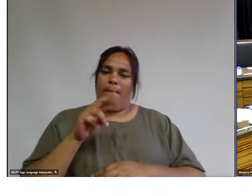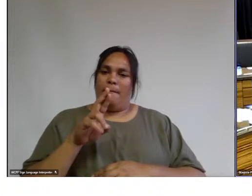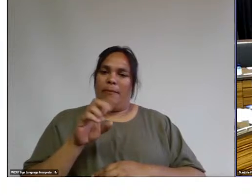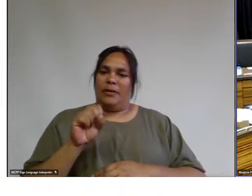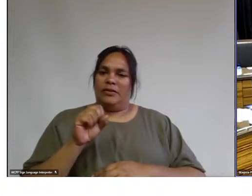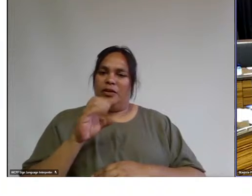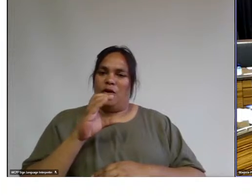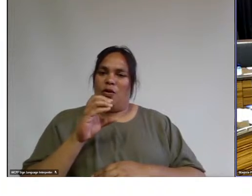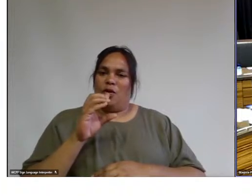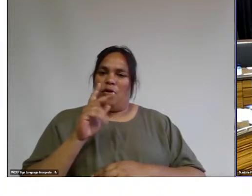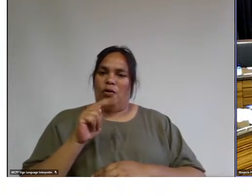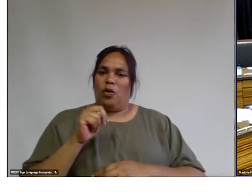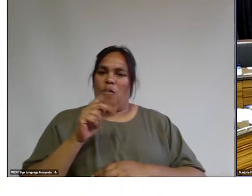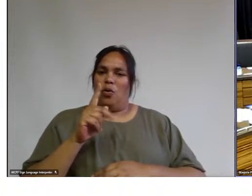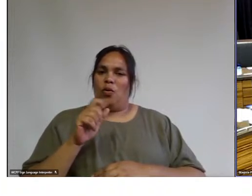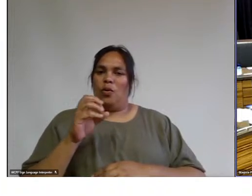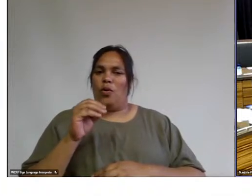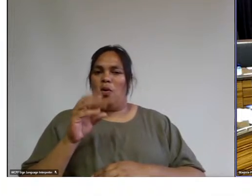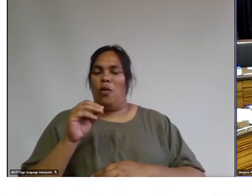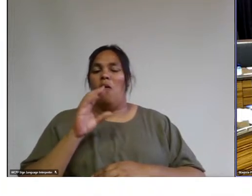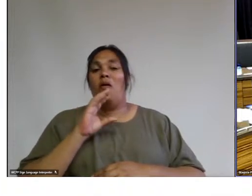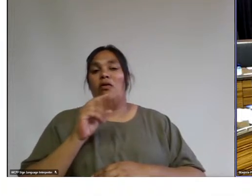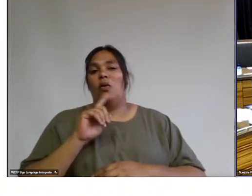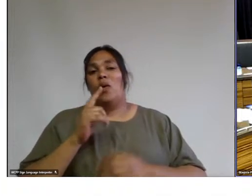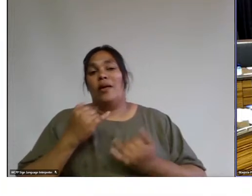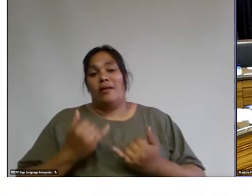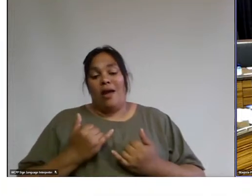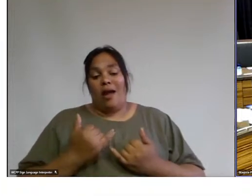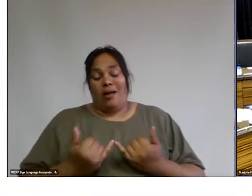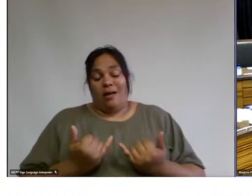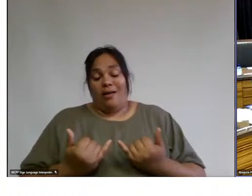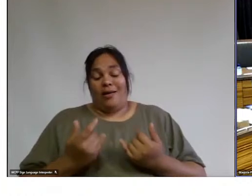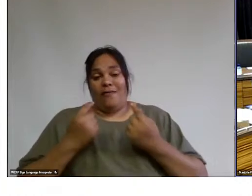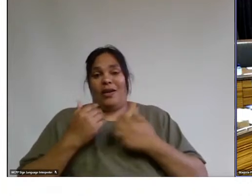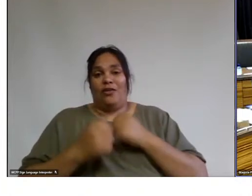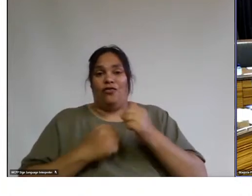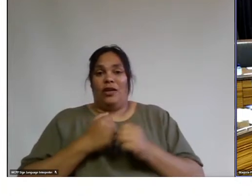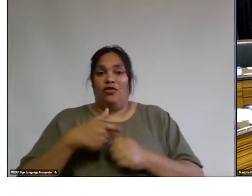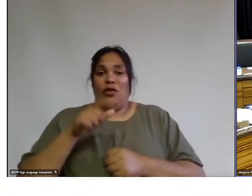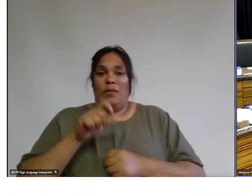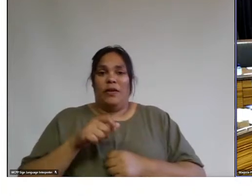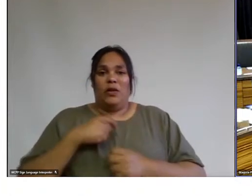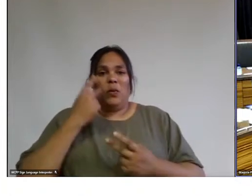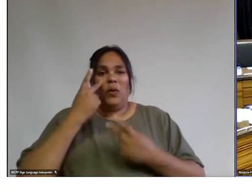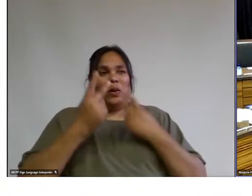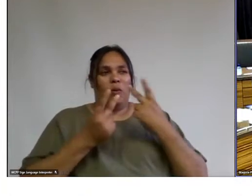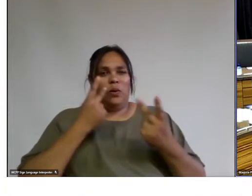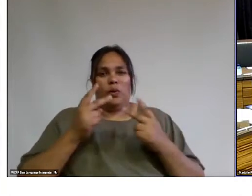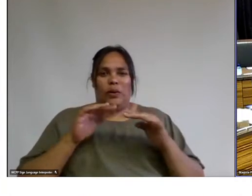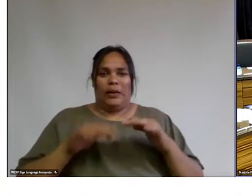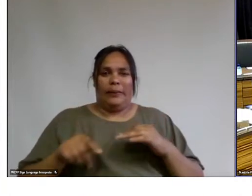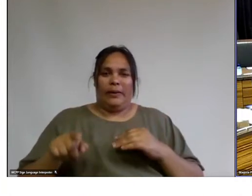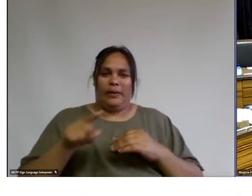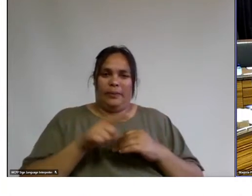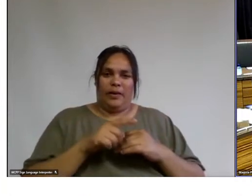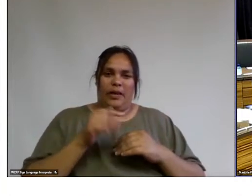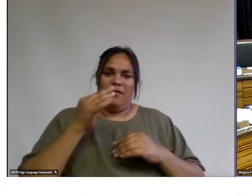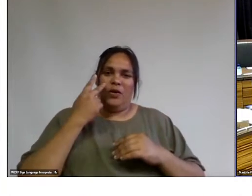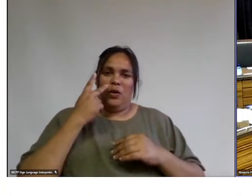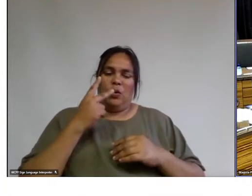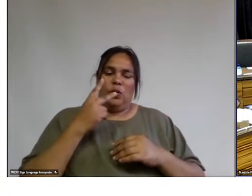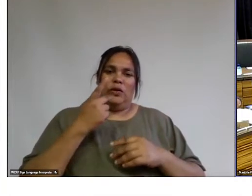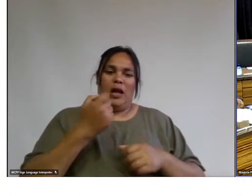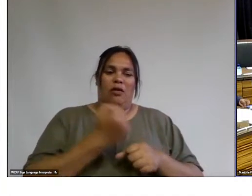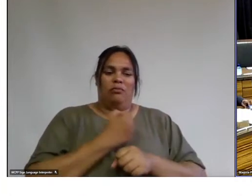situation? What we have actually done in the current financial year, Chairperson, is to look at all our PDOs, to look at the standard